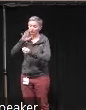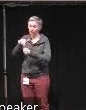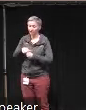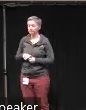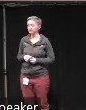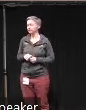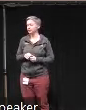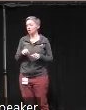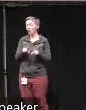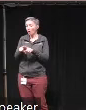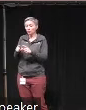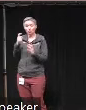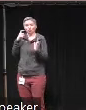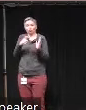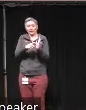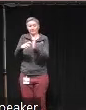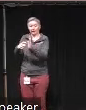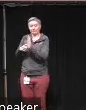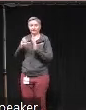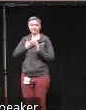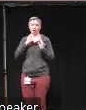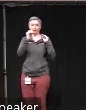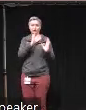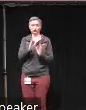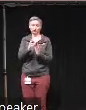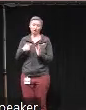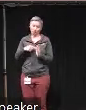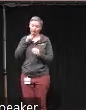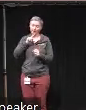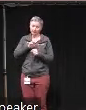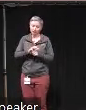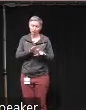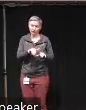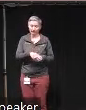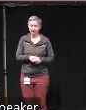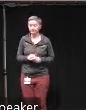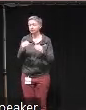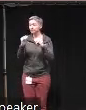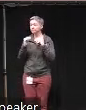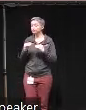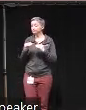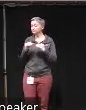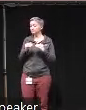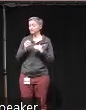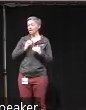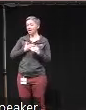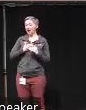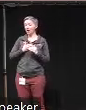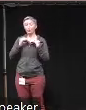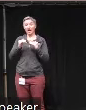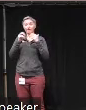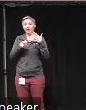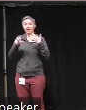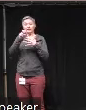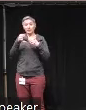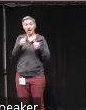for our teachers. And that's something that we are committed to do. And overall, our advancement effort also should be